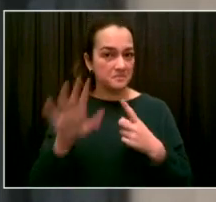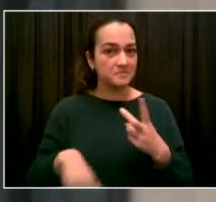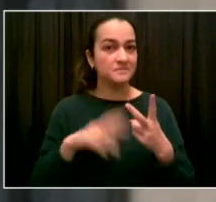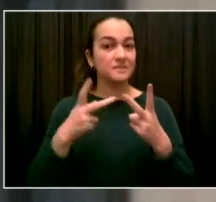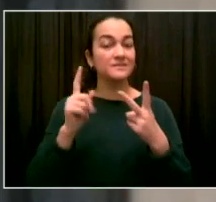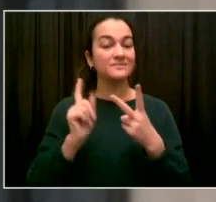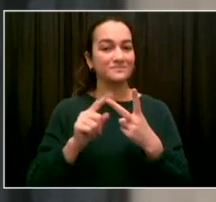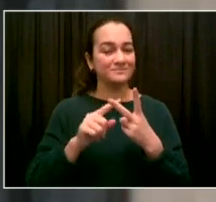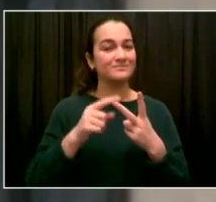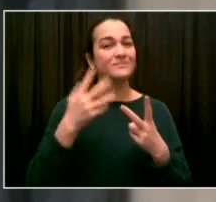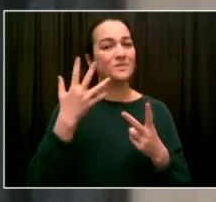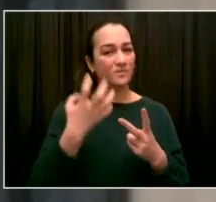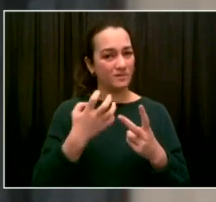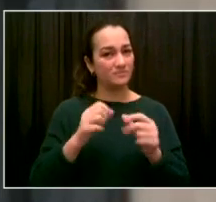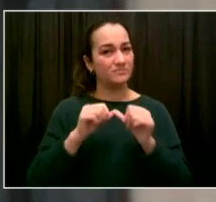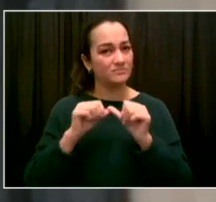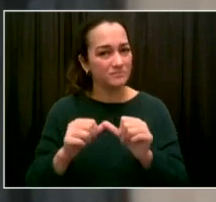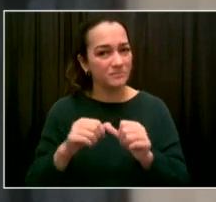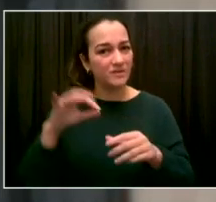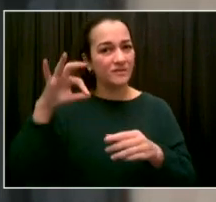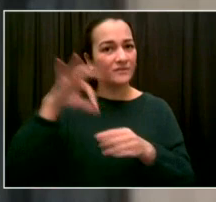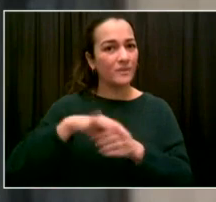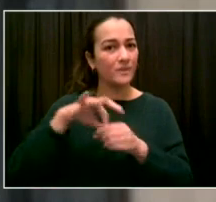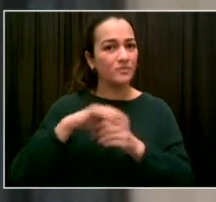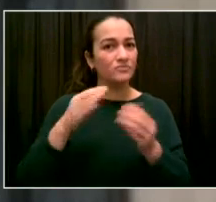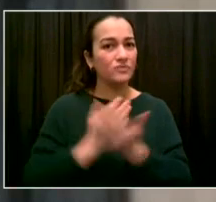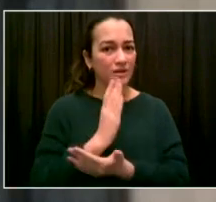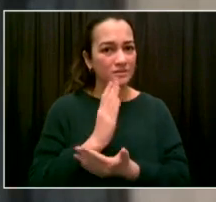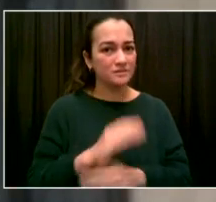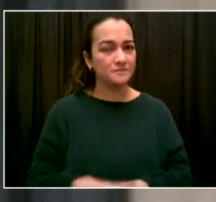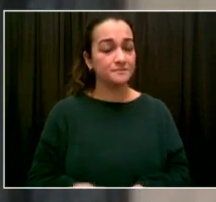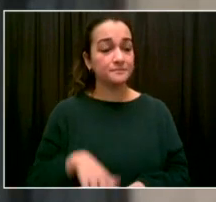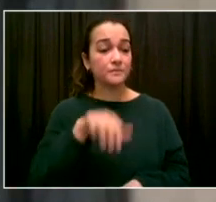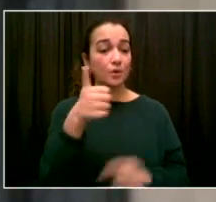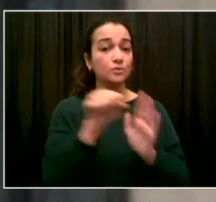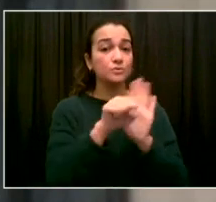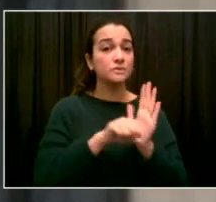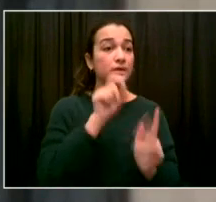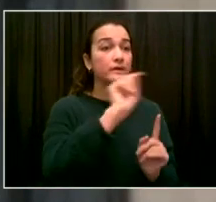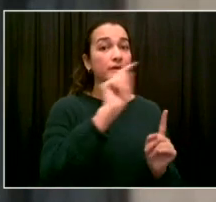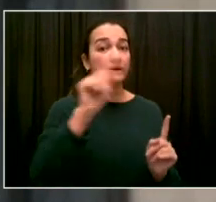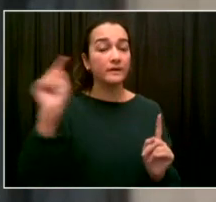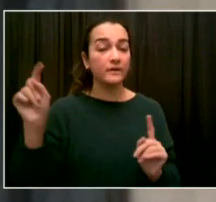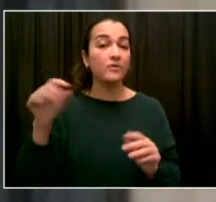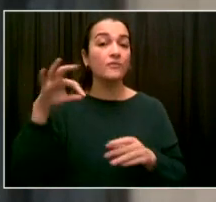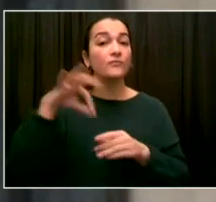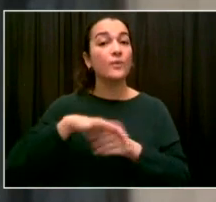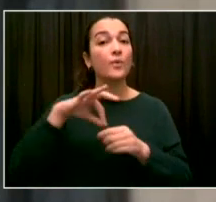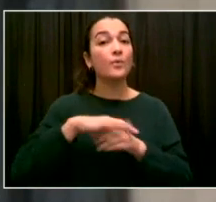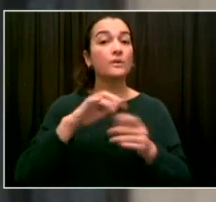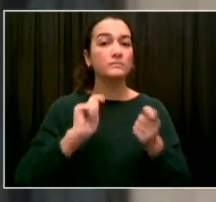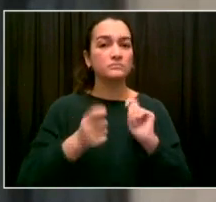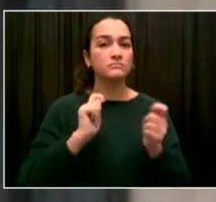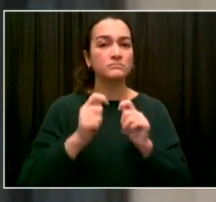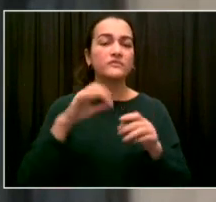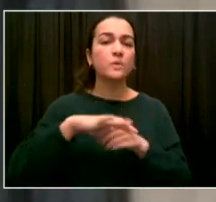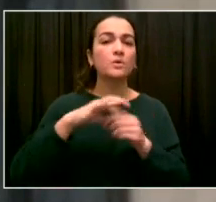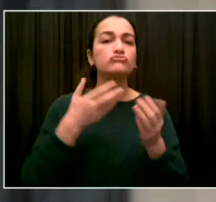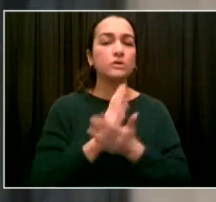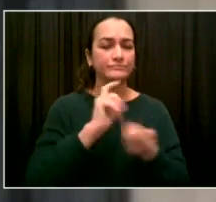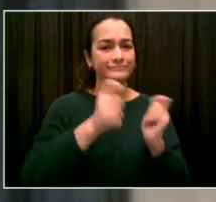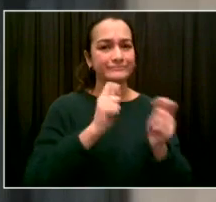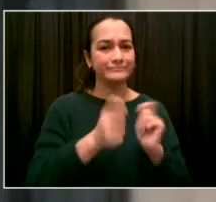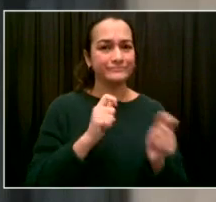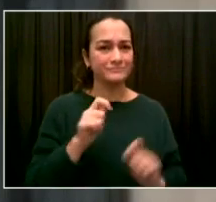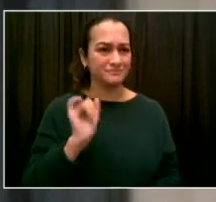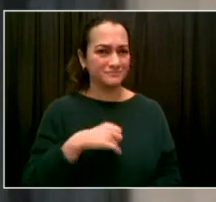the lines of the legislature in a jaundiced, political, and sometimes bigoted way. And we're going to move on that.